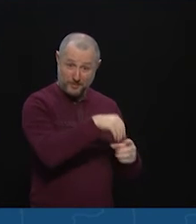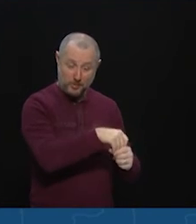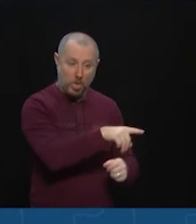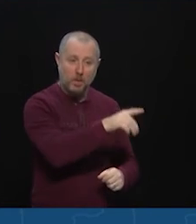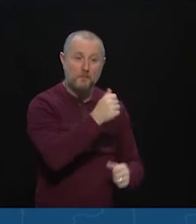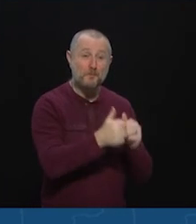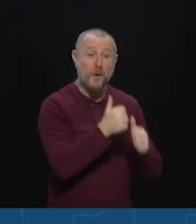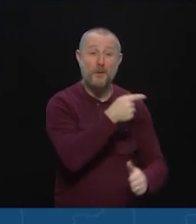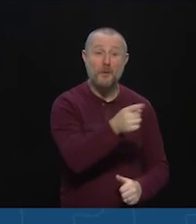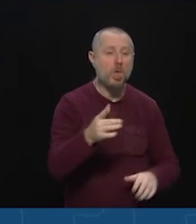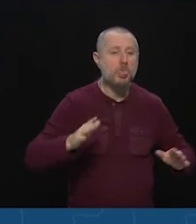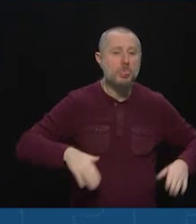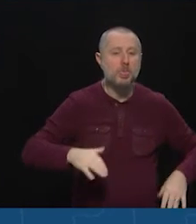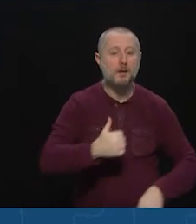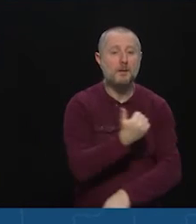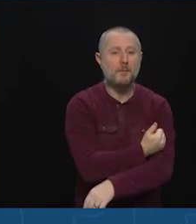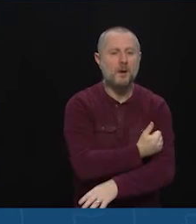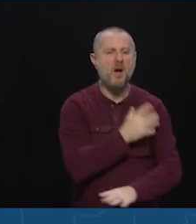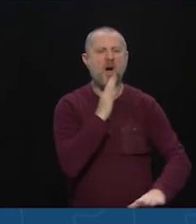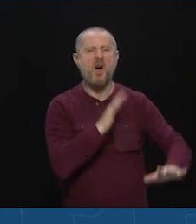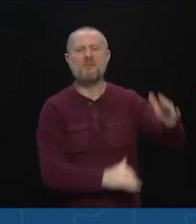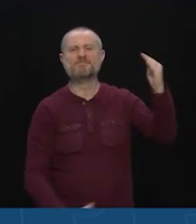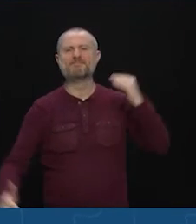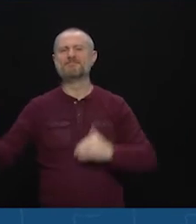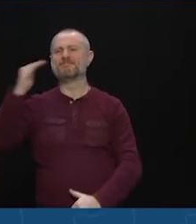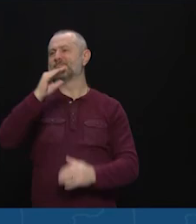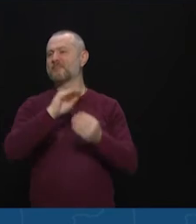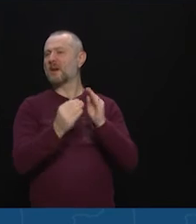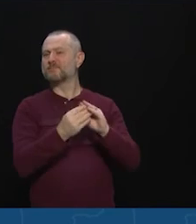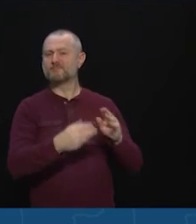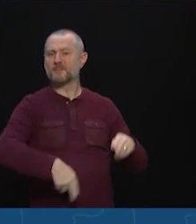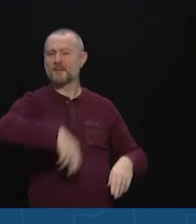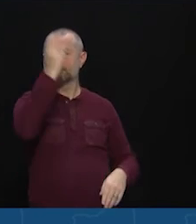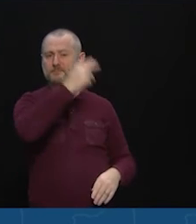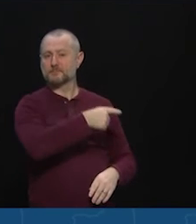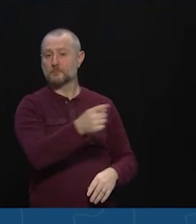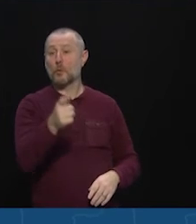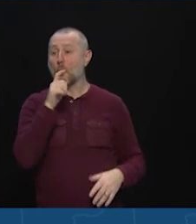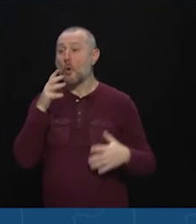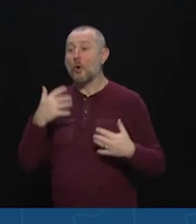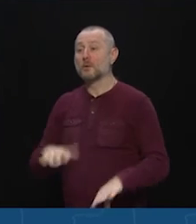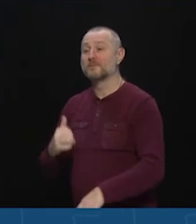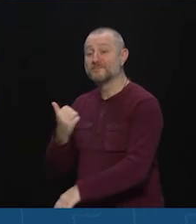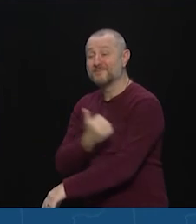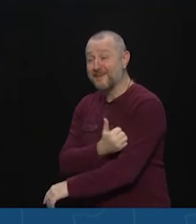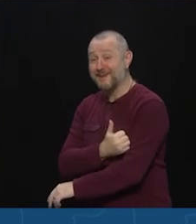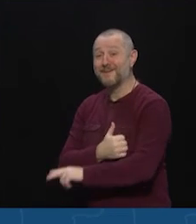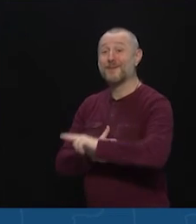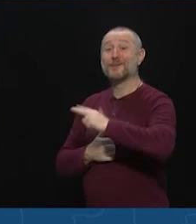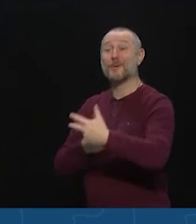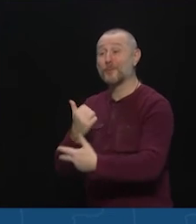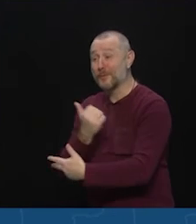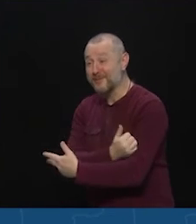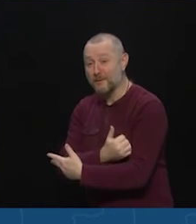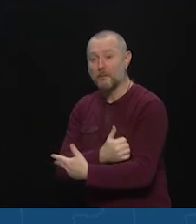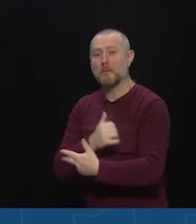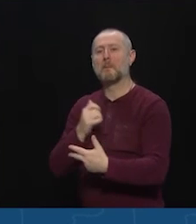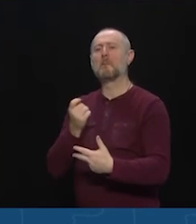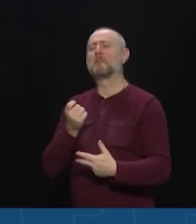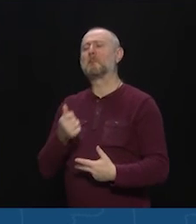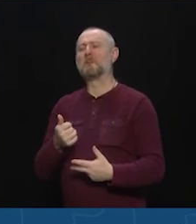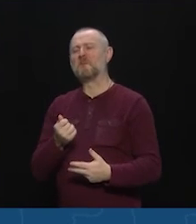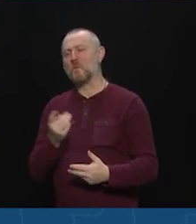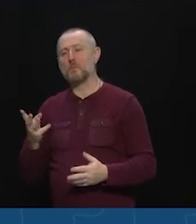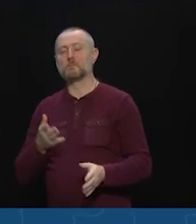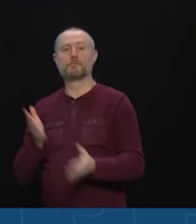there. But those who are boosted and vaccinated, very few are ending up in the hospitals because of this. So that's really important. So these are the numbers we have on people getting boosted.